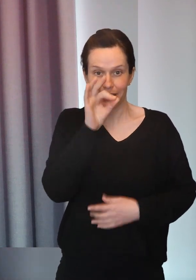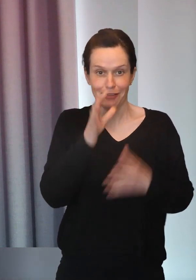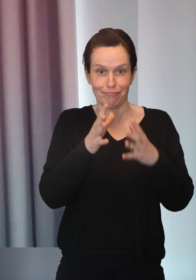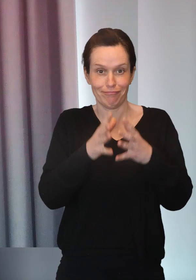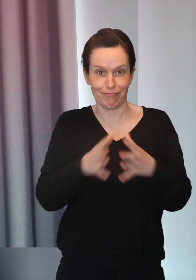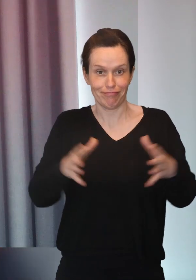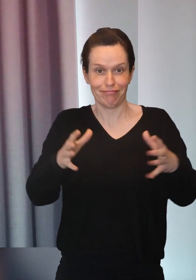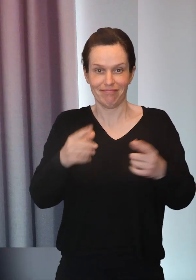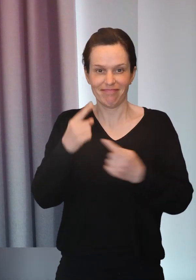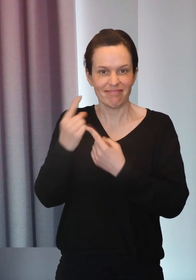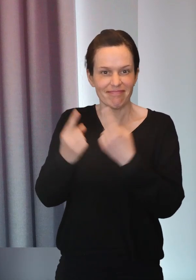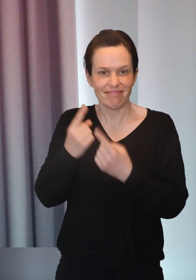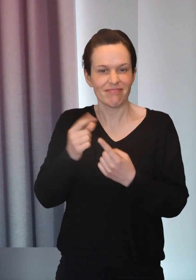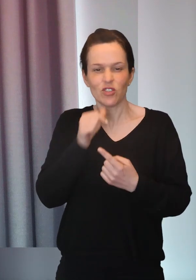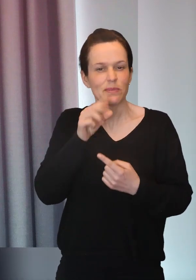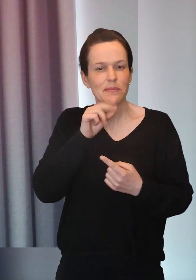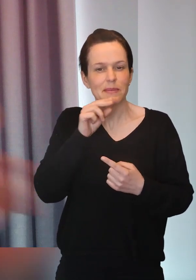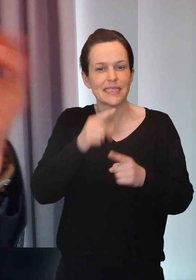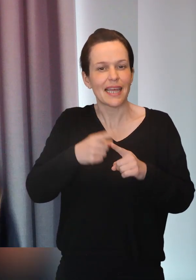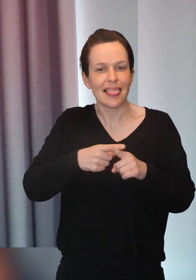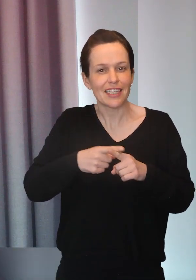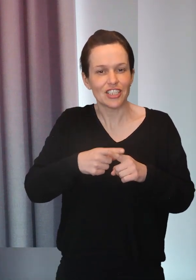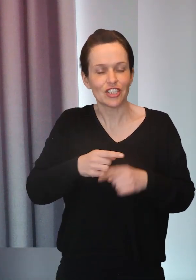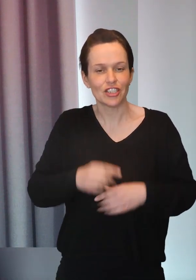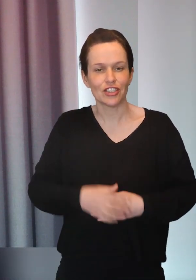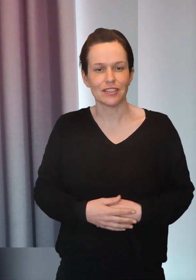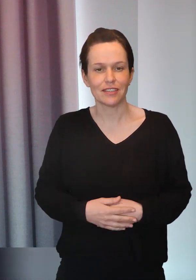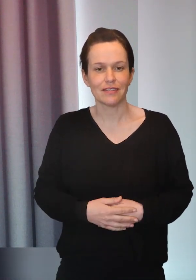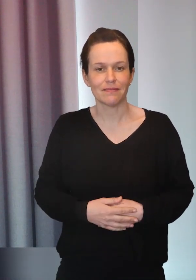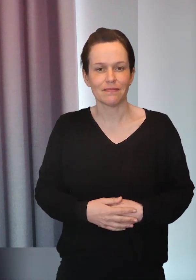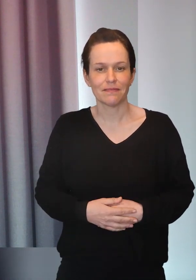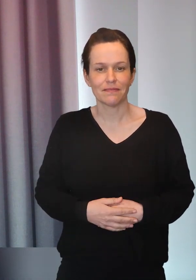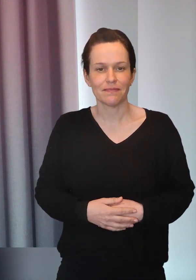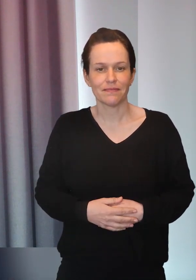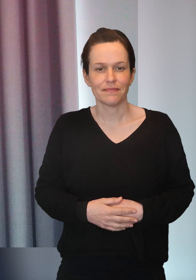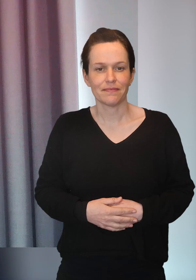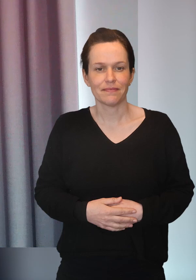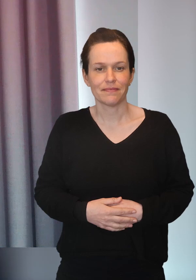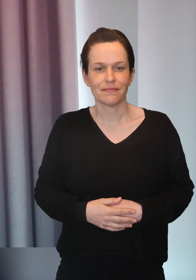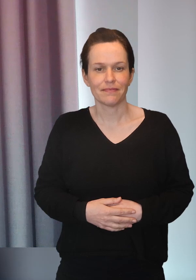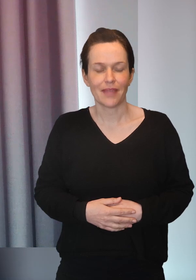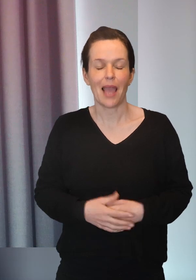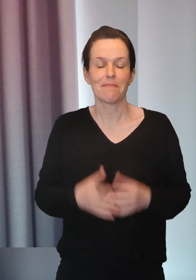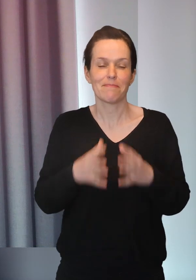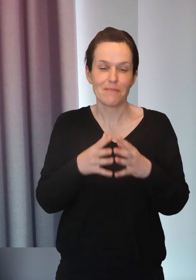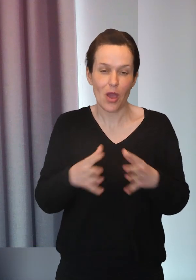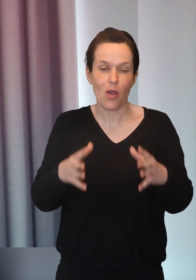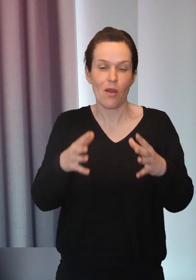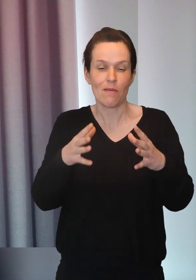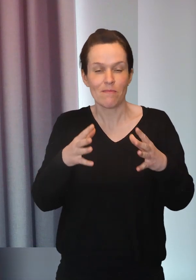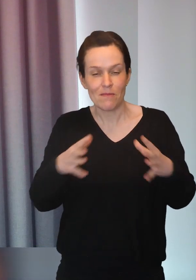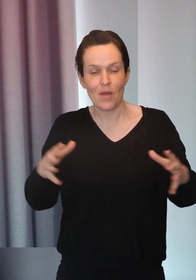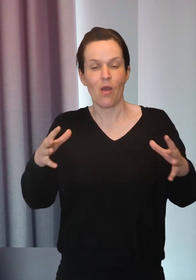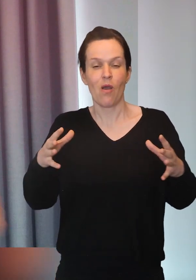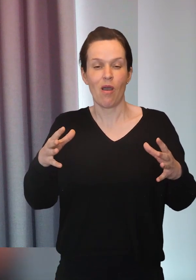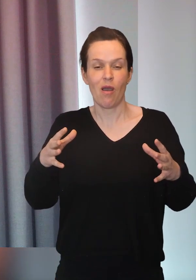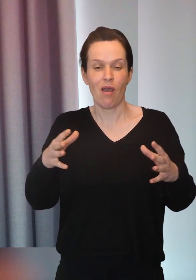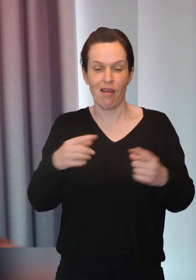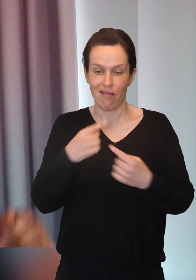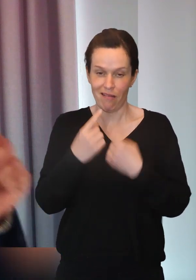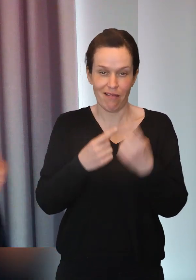a 32% rise in participation from non-native English speakers, and